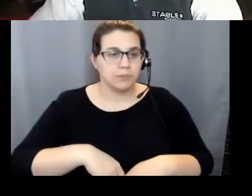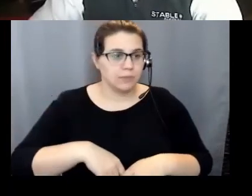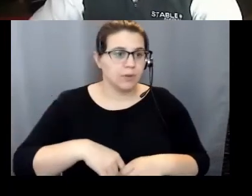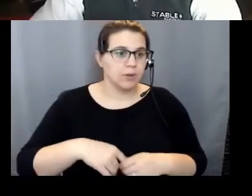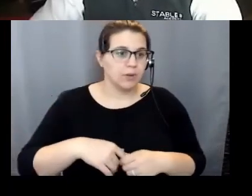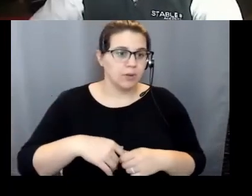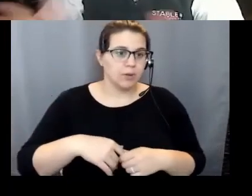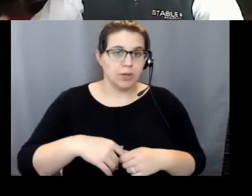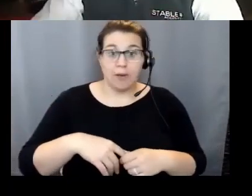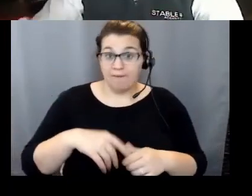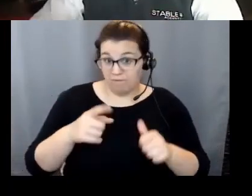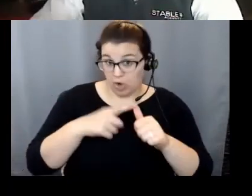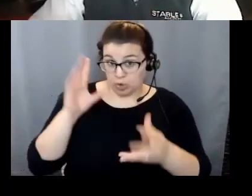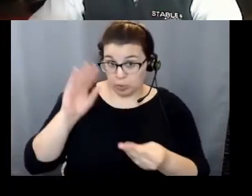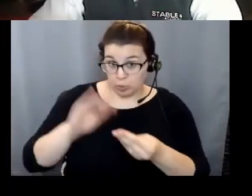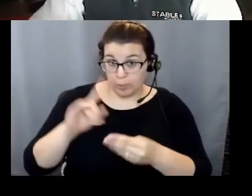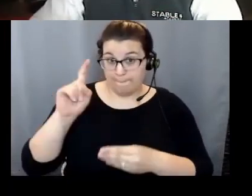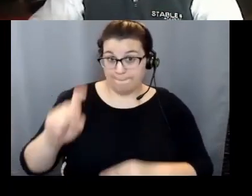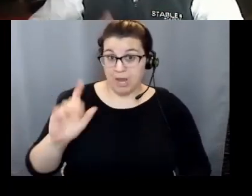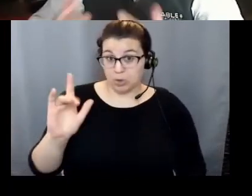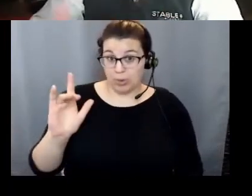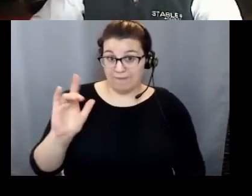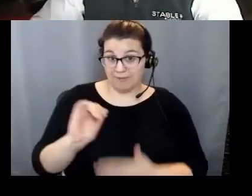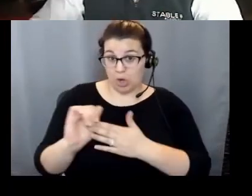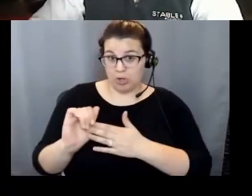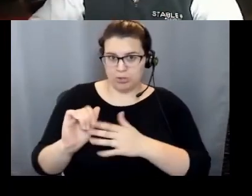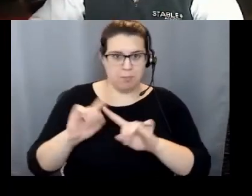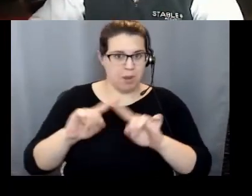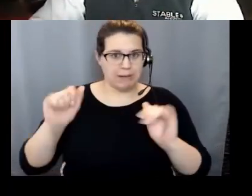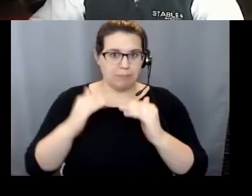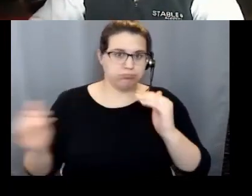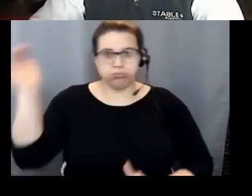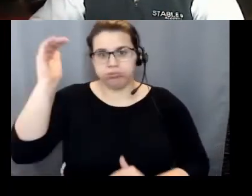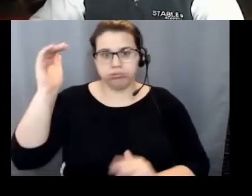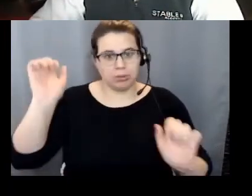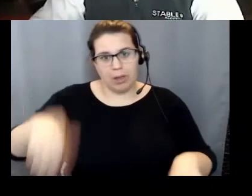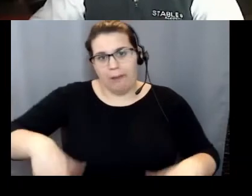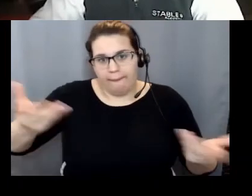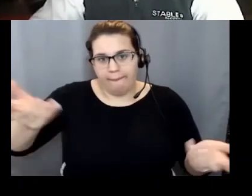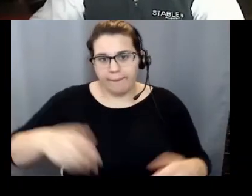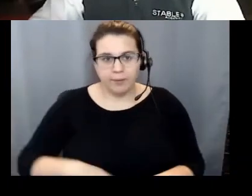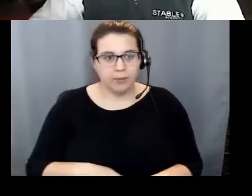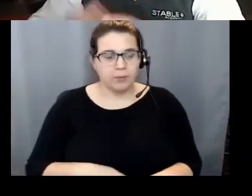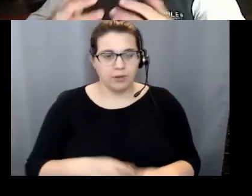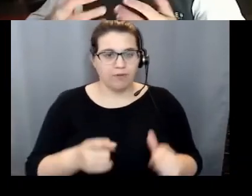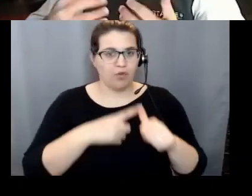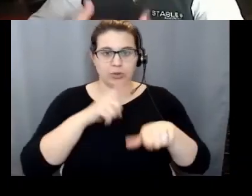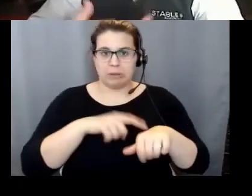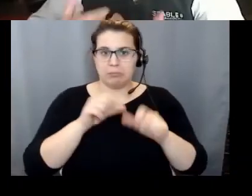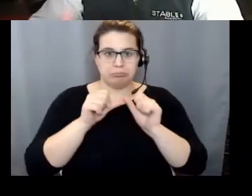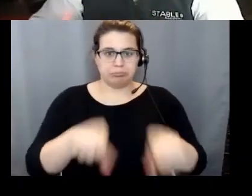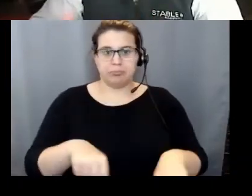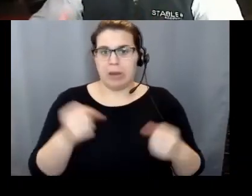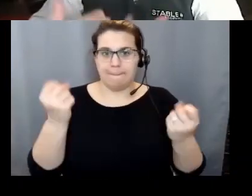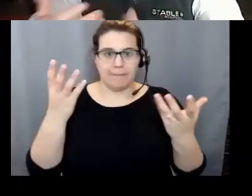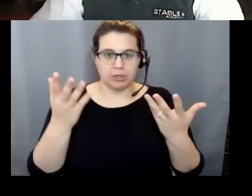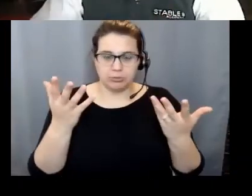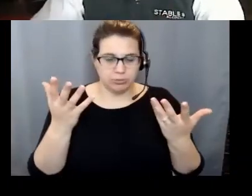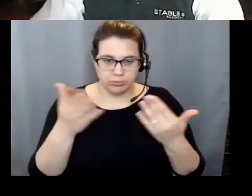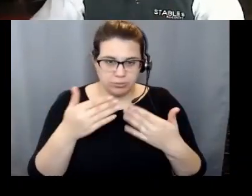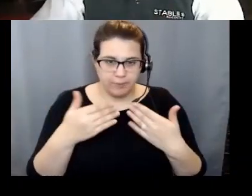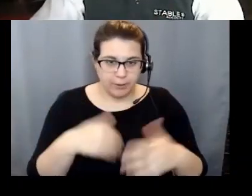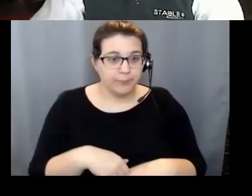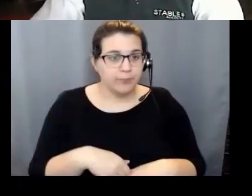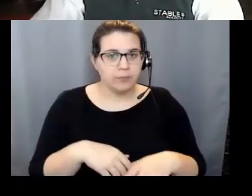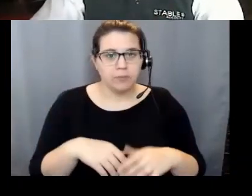least $25, but is not restricted to that. You can put in as much as you want to the first time. And then once that's in and